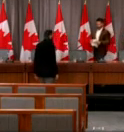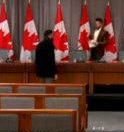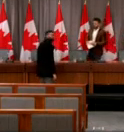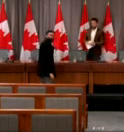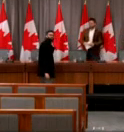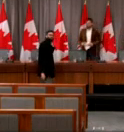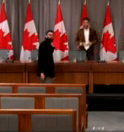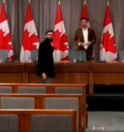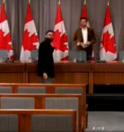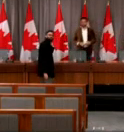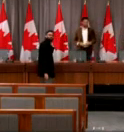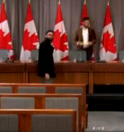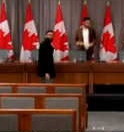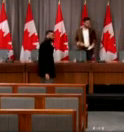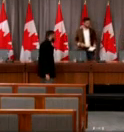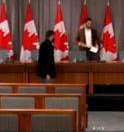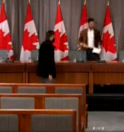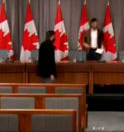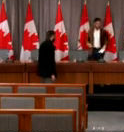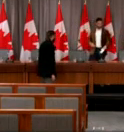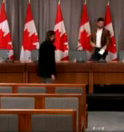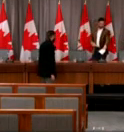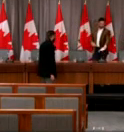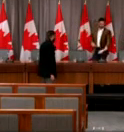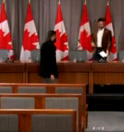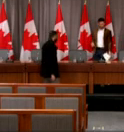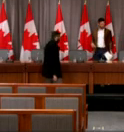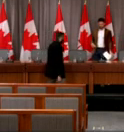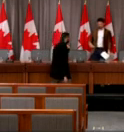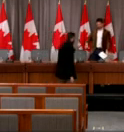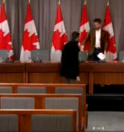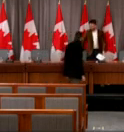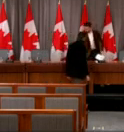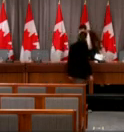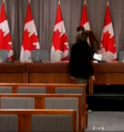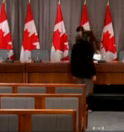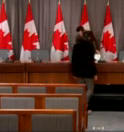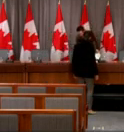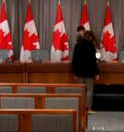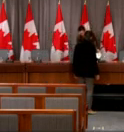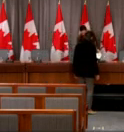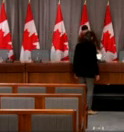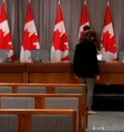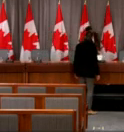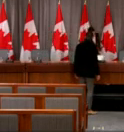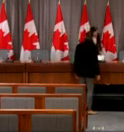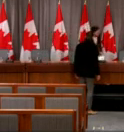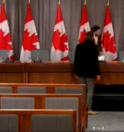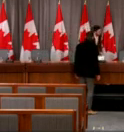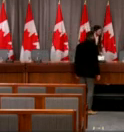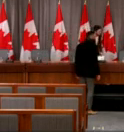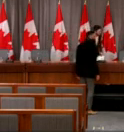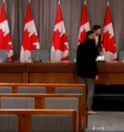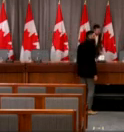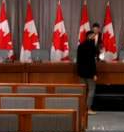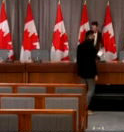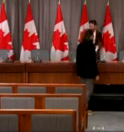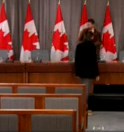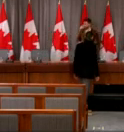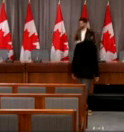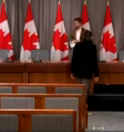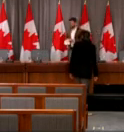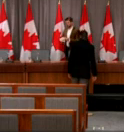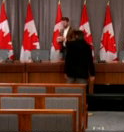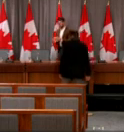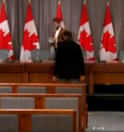Mayor, a very good message to end it on. Thank you so much for your time. Good luck with things out there. We appreciate it. Thank you. That's Vancouver Mayor Kennedy